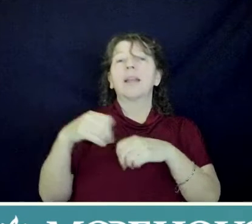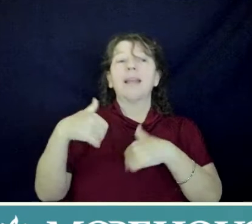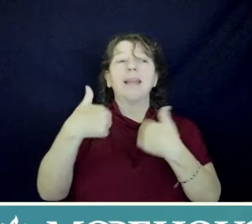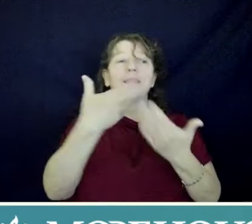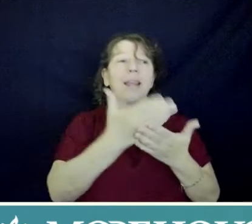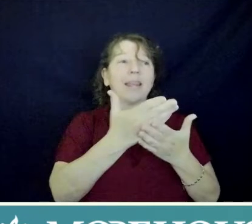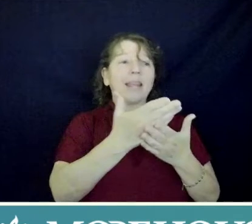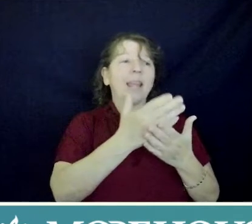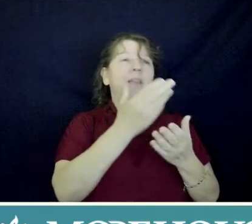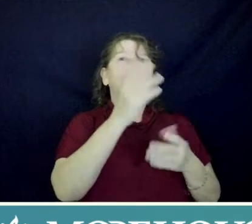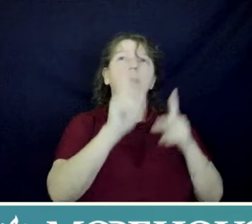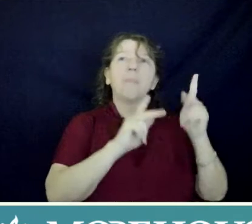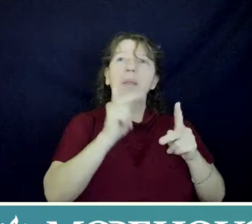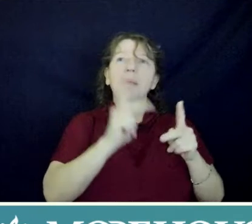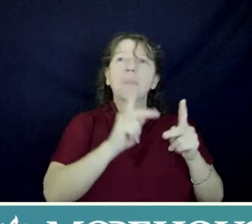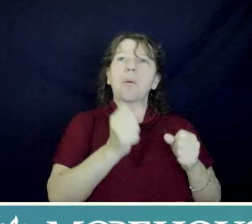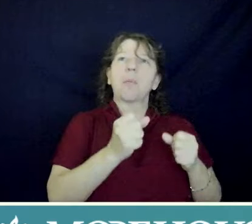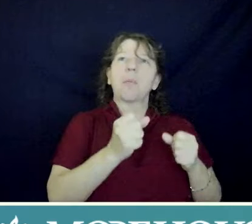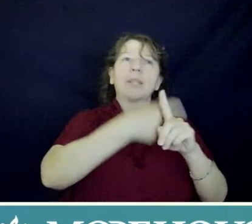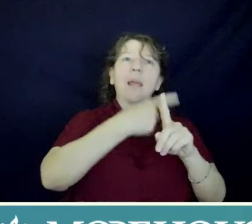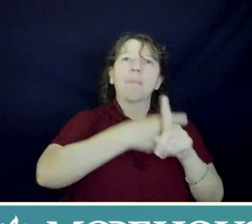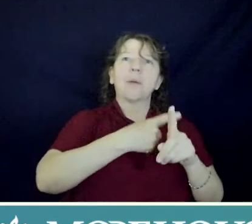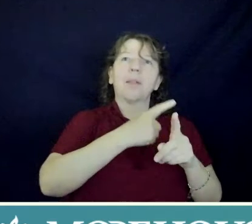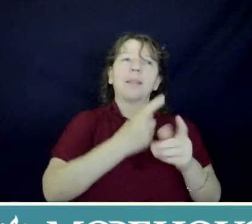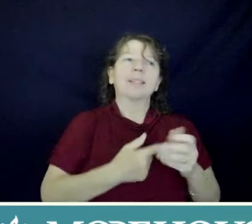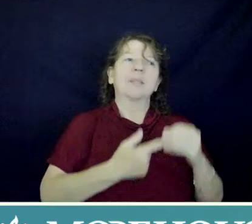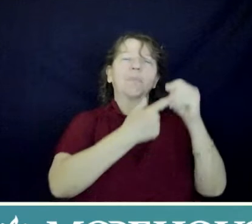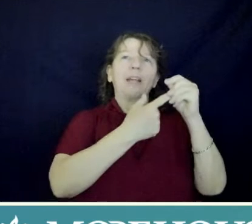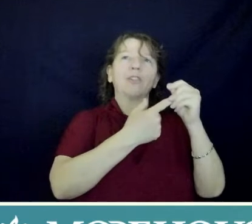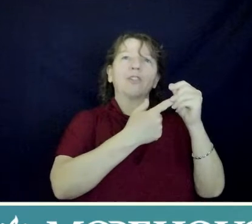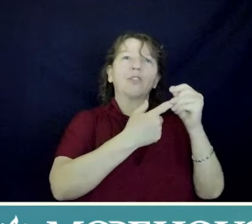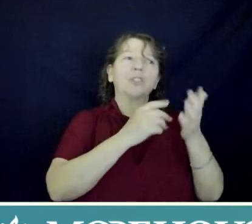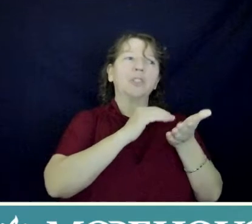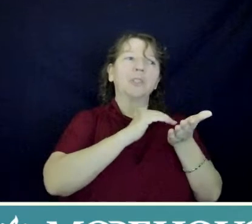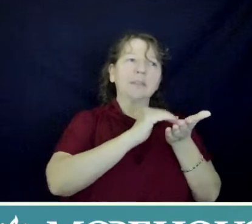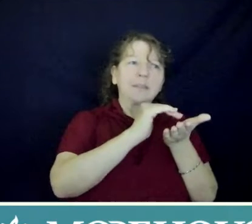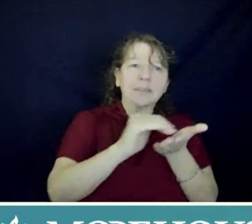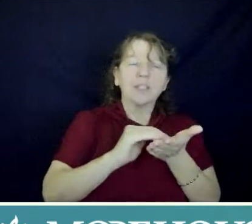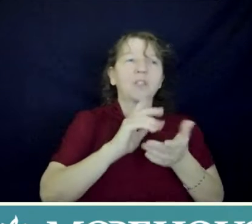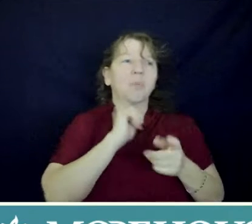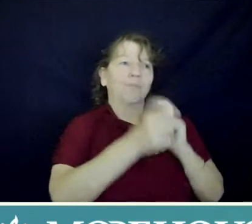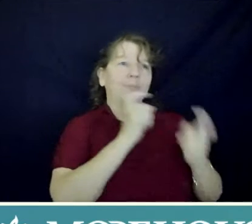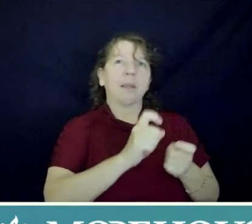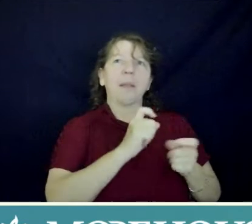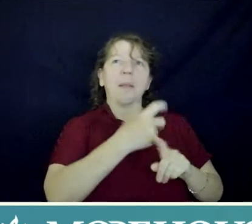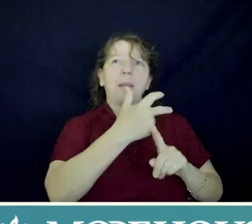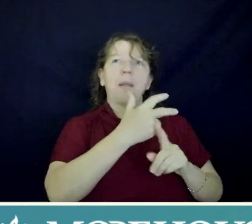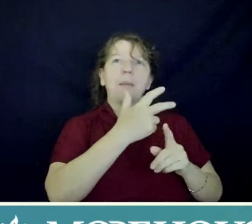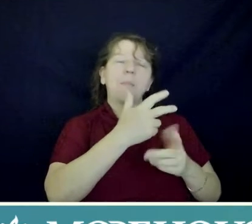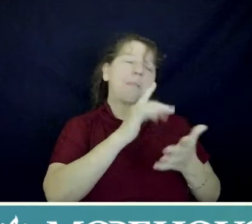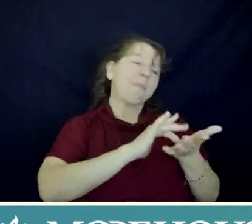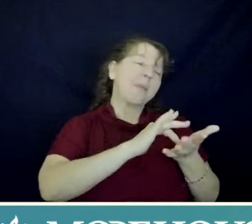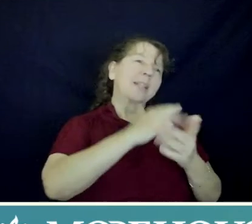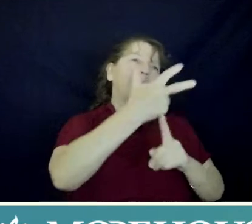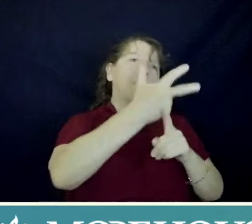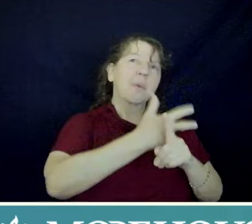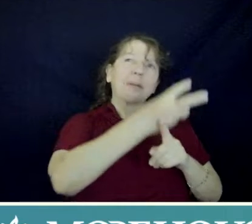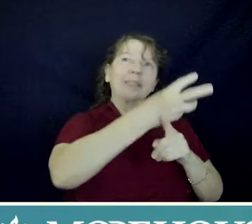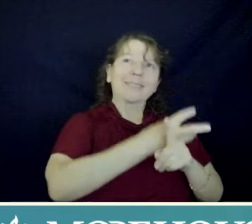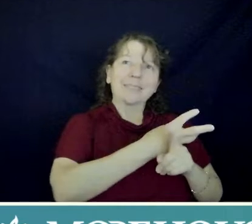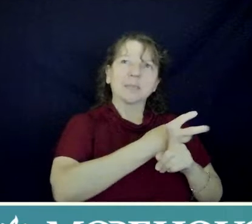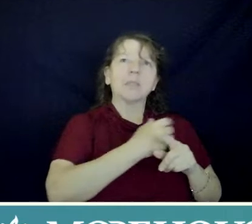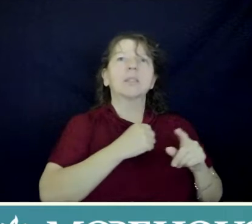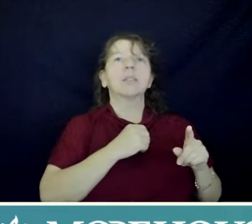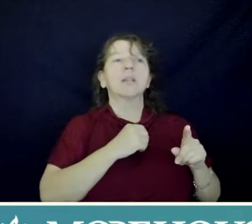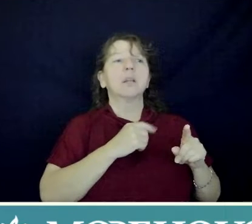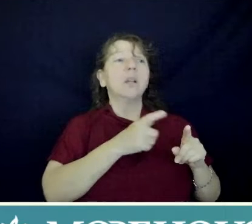dispensation. So individuals received medication for up to 3 to 6 months. And what this did is it prevented clients from having